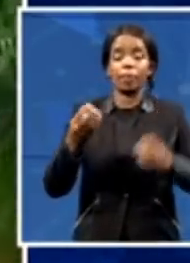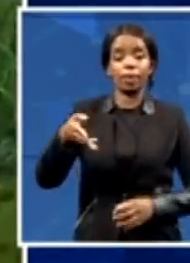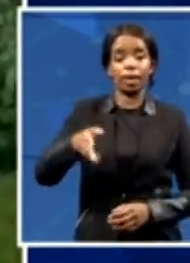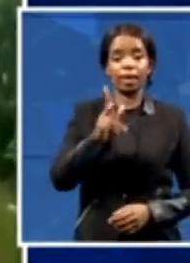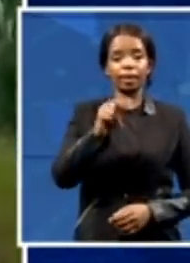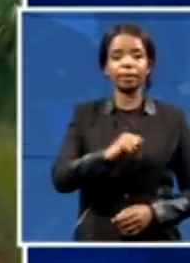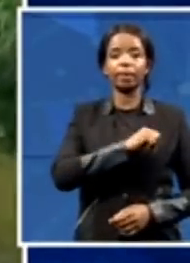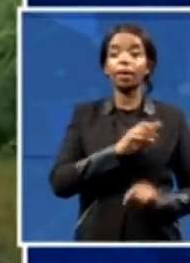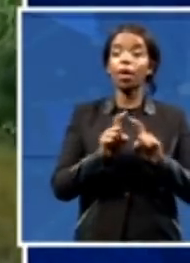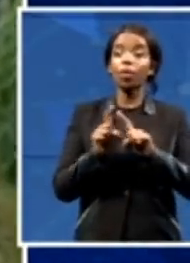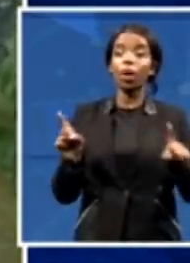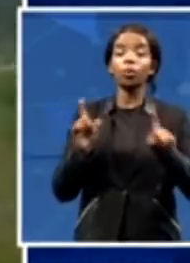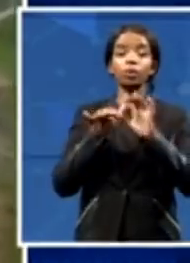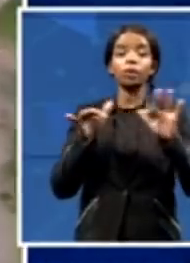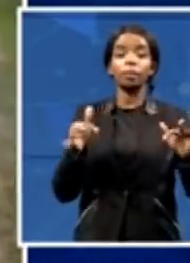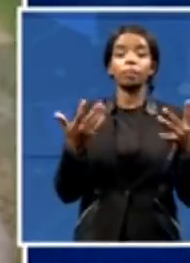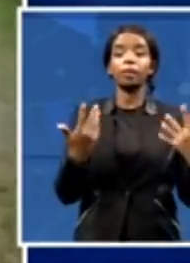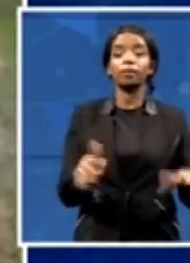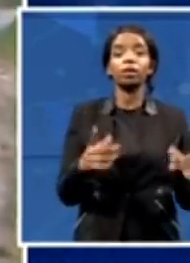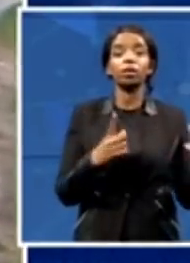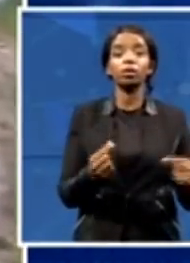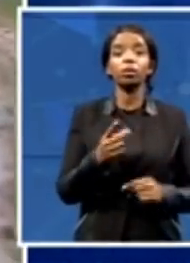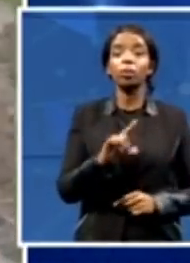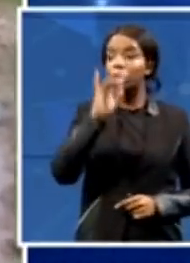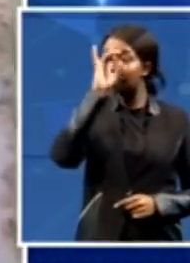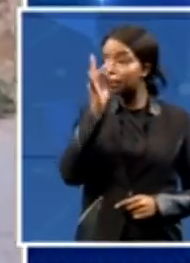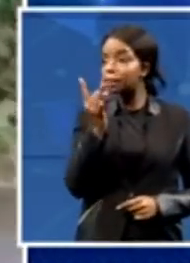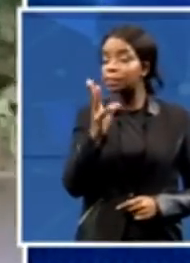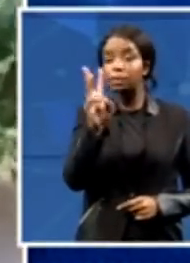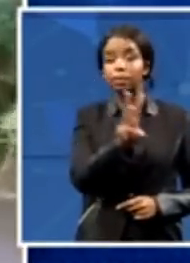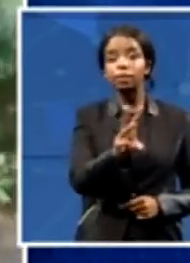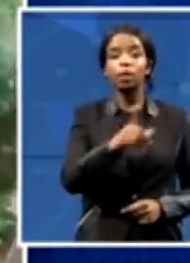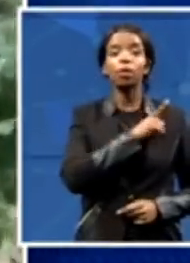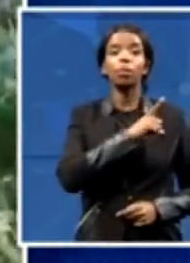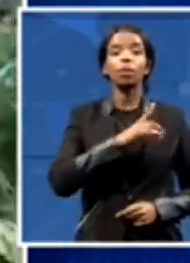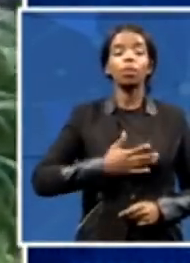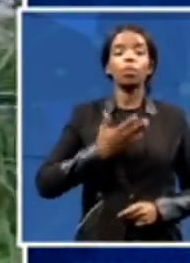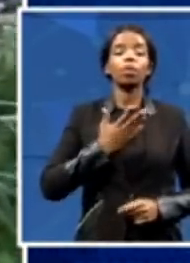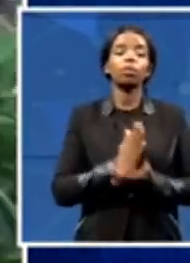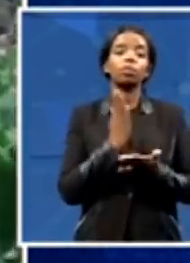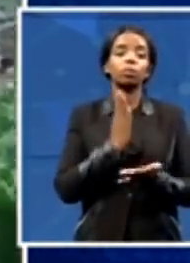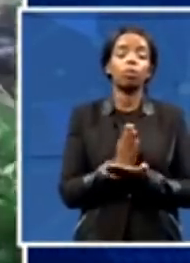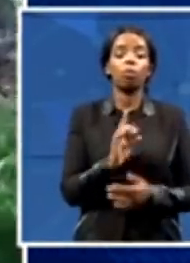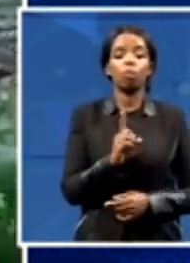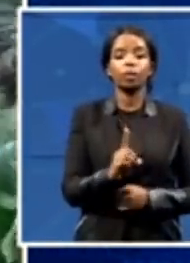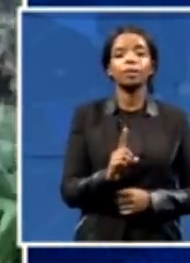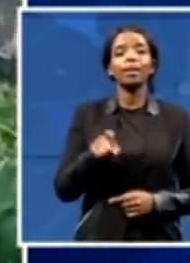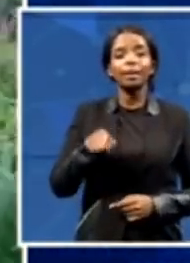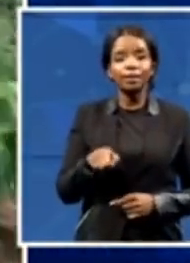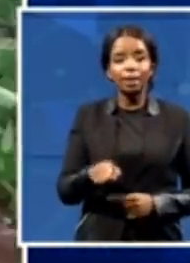they also, if the situation becomes very difficult for them, they can then seek refuge in nearby